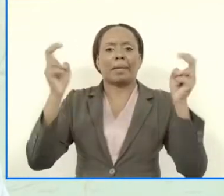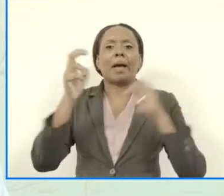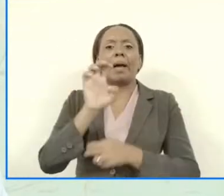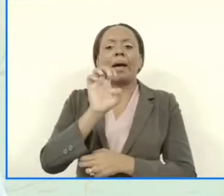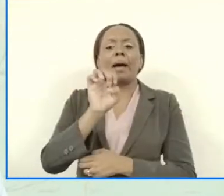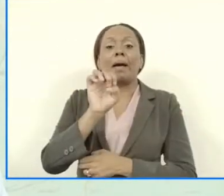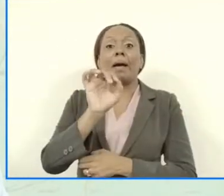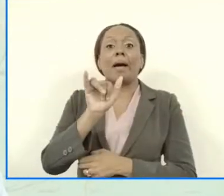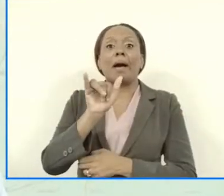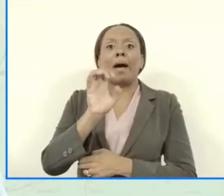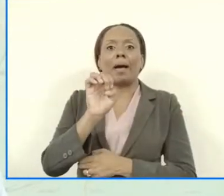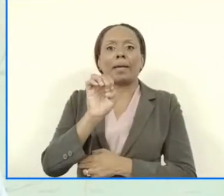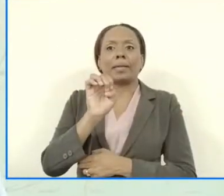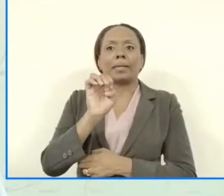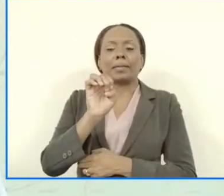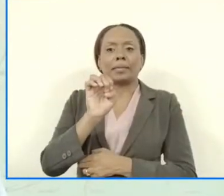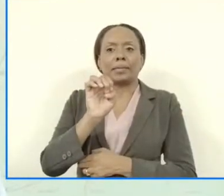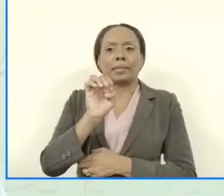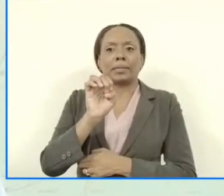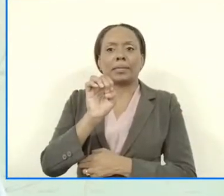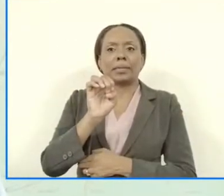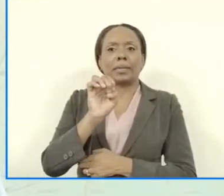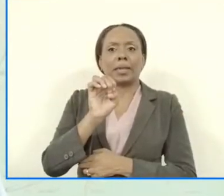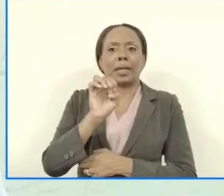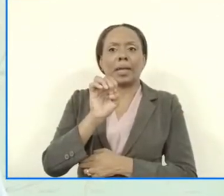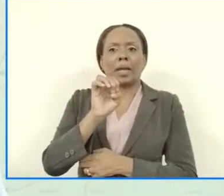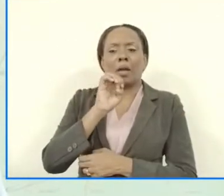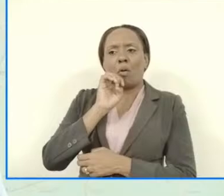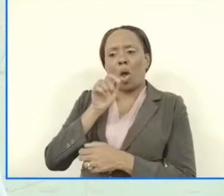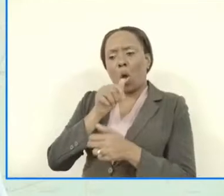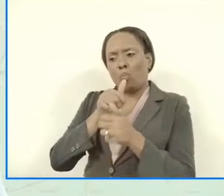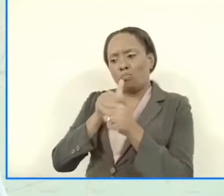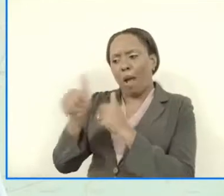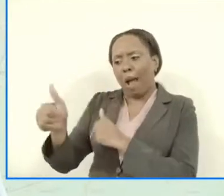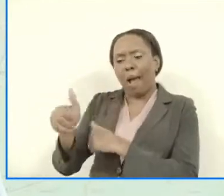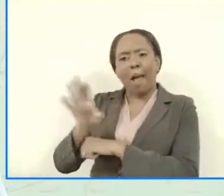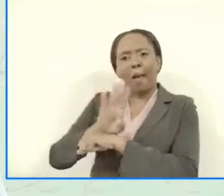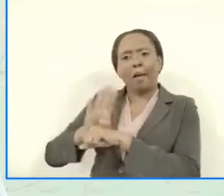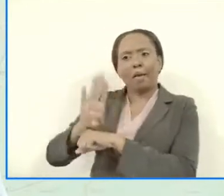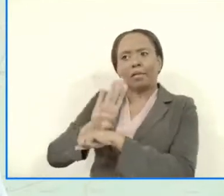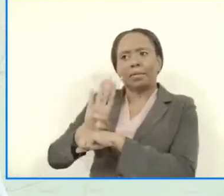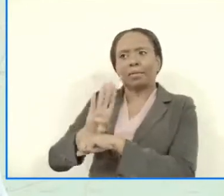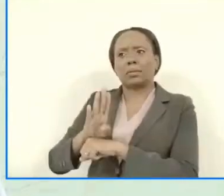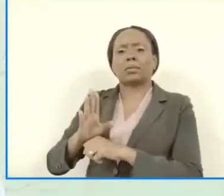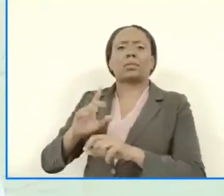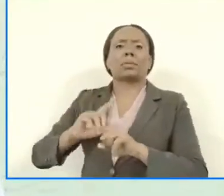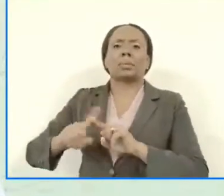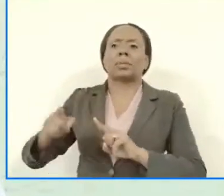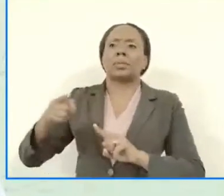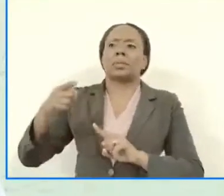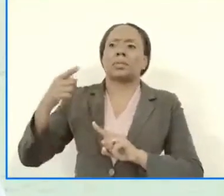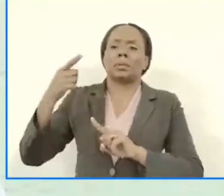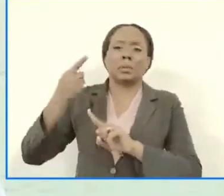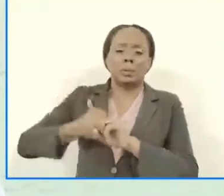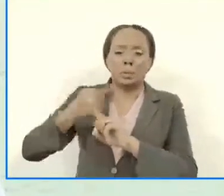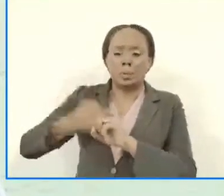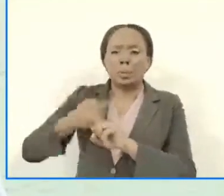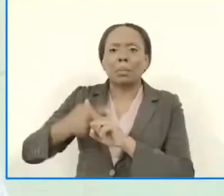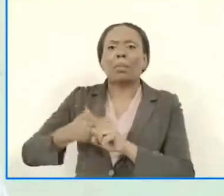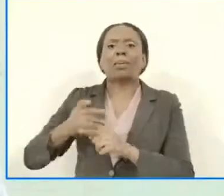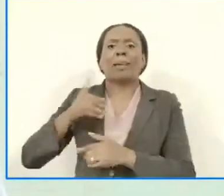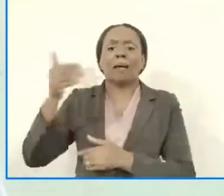to the south of Barbados. That's a preliminary track. Obviously, as we go on months and weeks after, there's reassessment